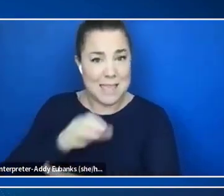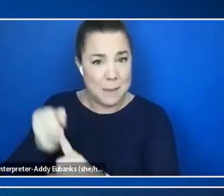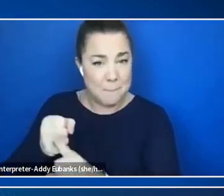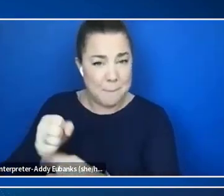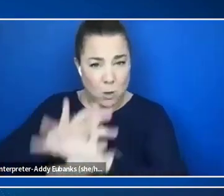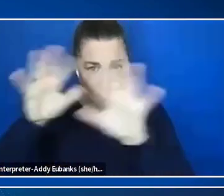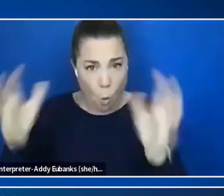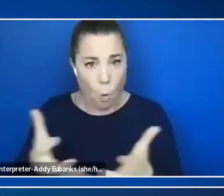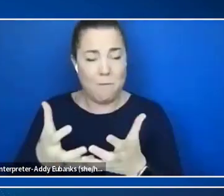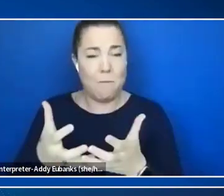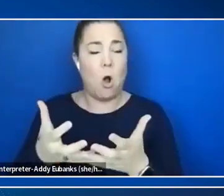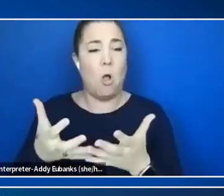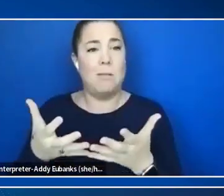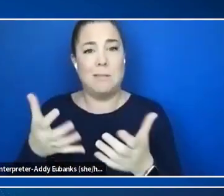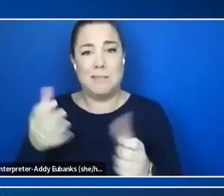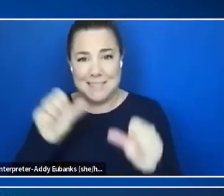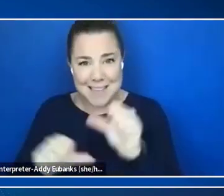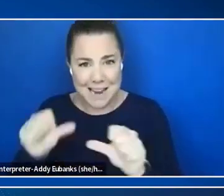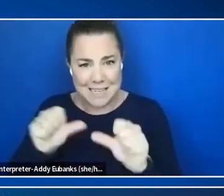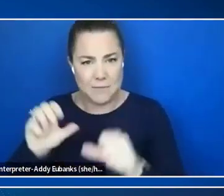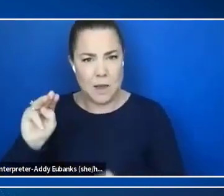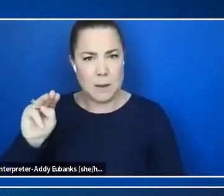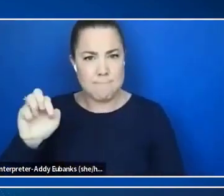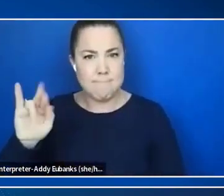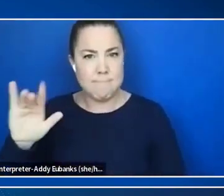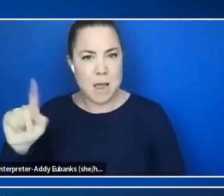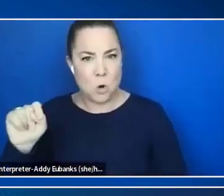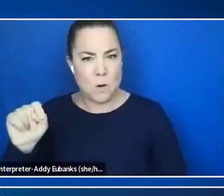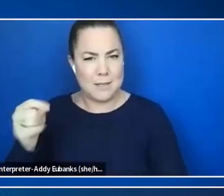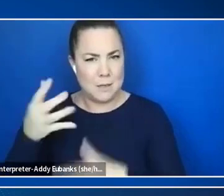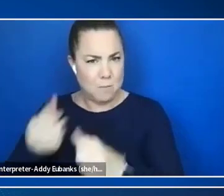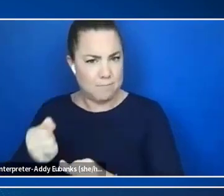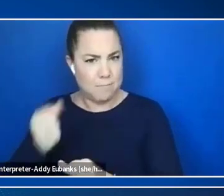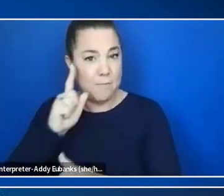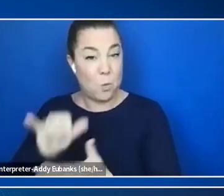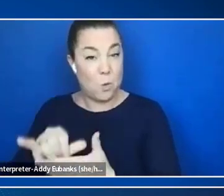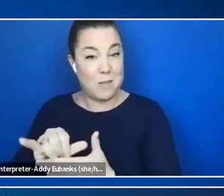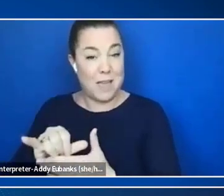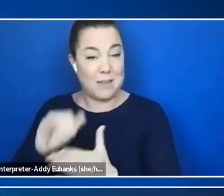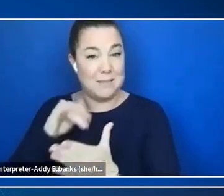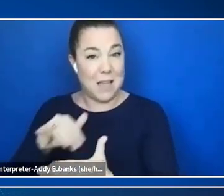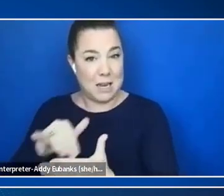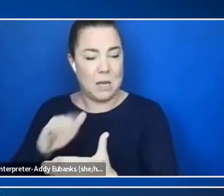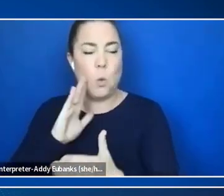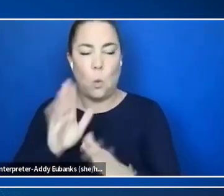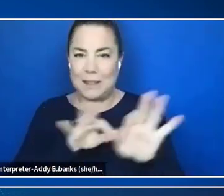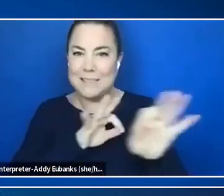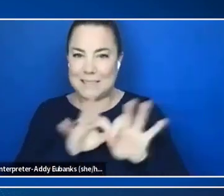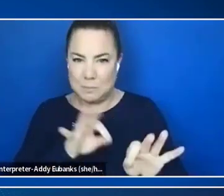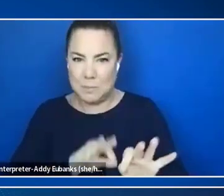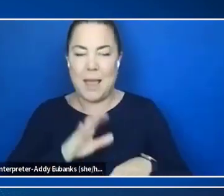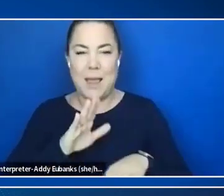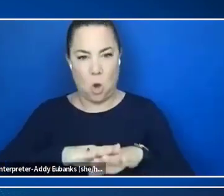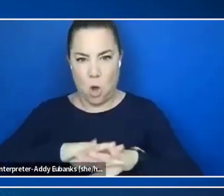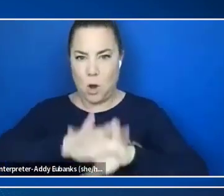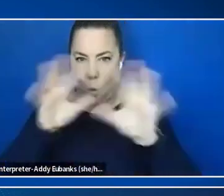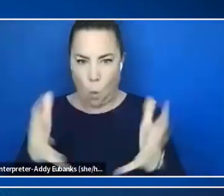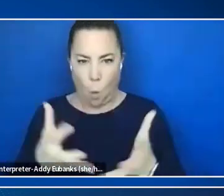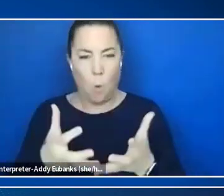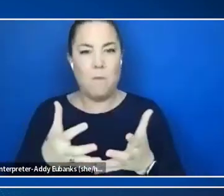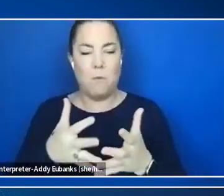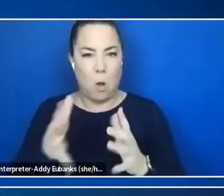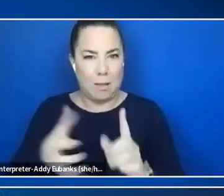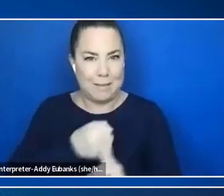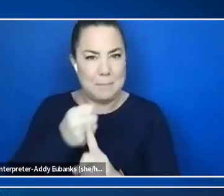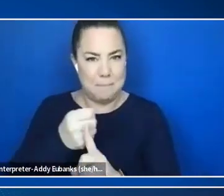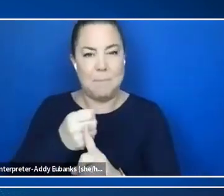merit of the application. And they will explain that in their overall impact paragraph, those major score driving